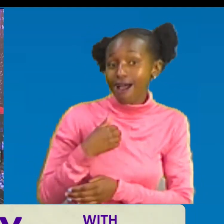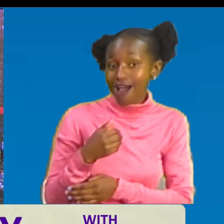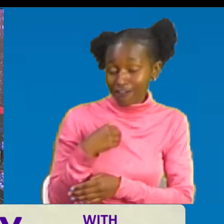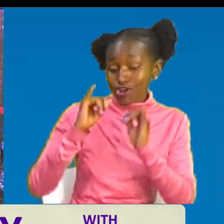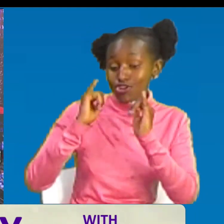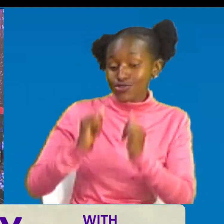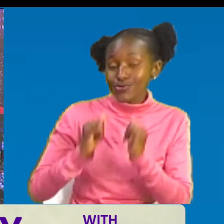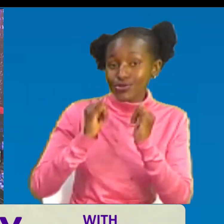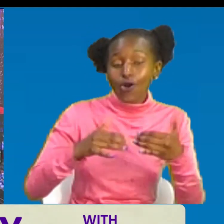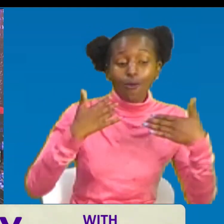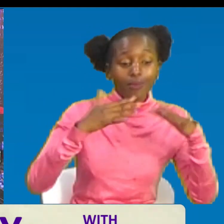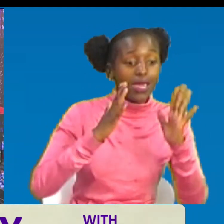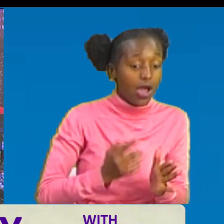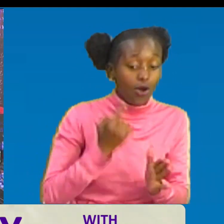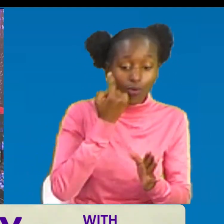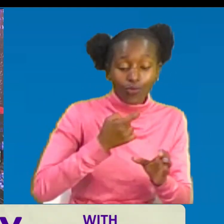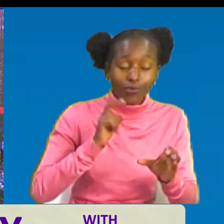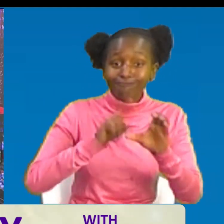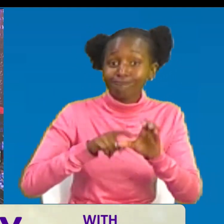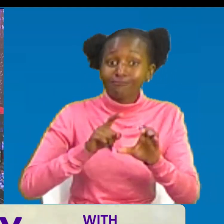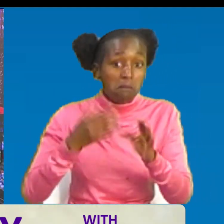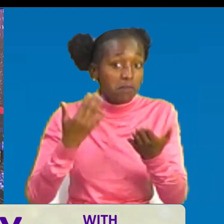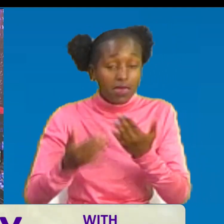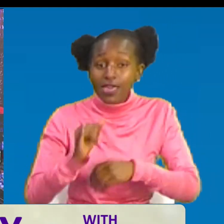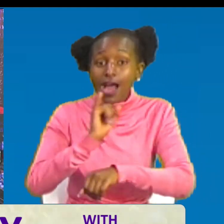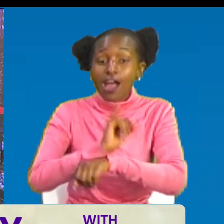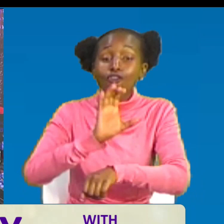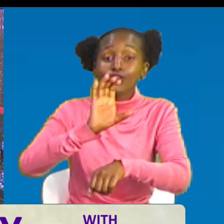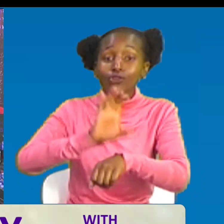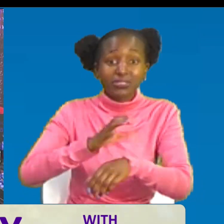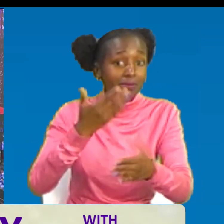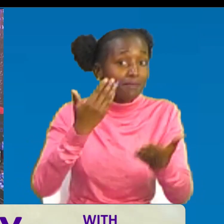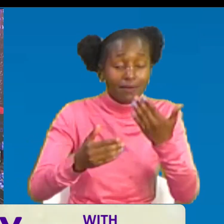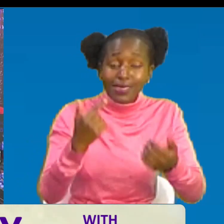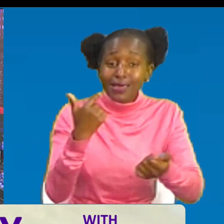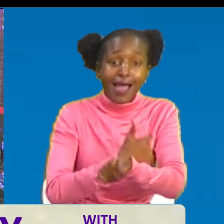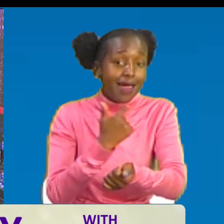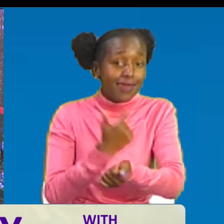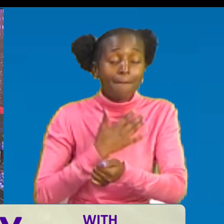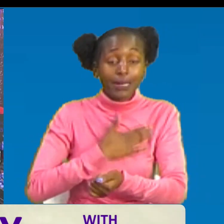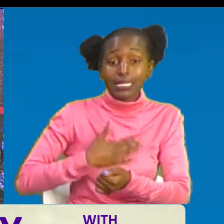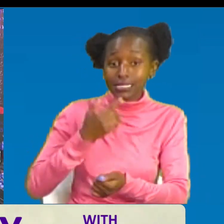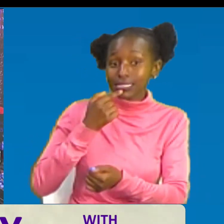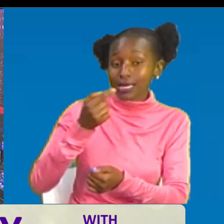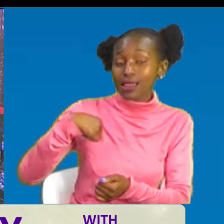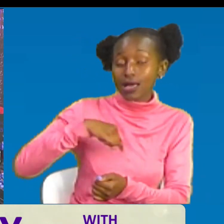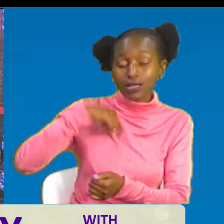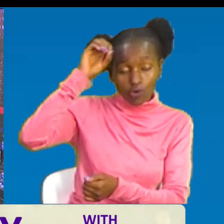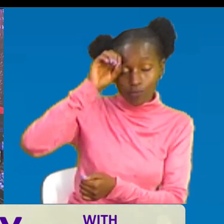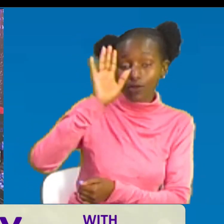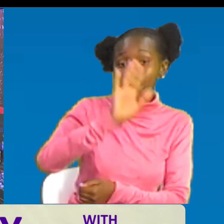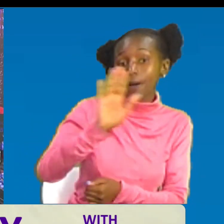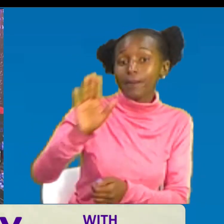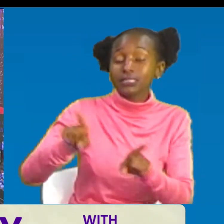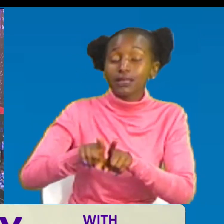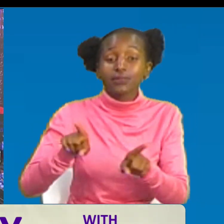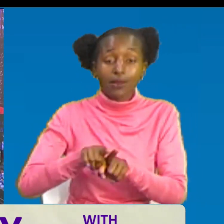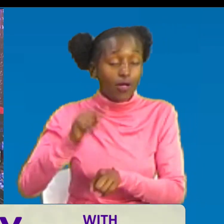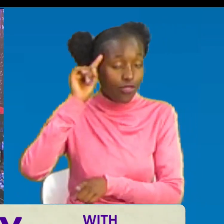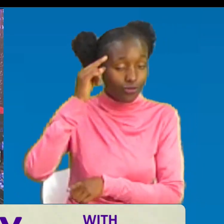see new players this time around? Is it Ivory Coast? Is it Ghana? Please send us your thoughts and opinions through our WhatsApp, that is